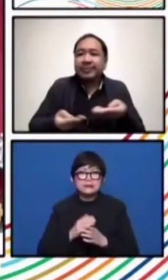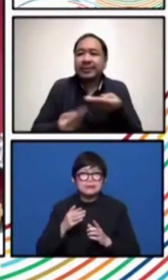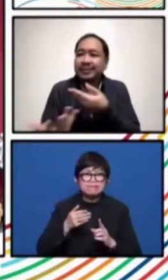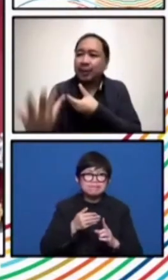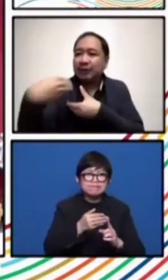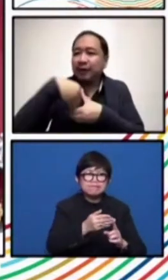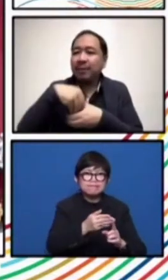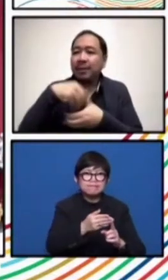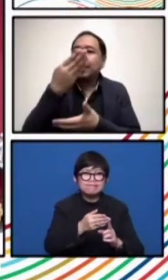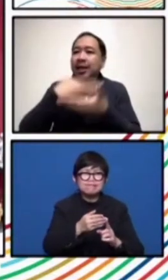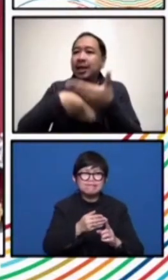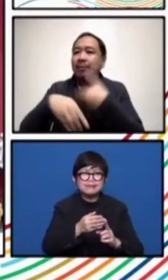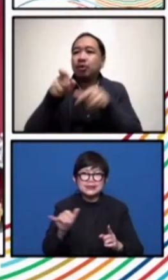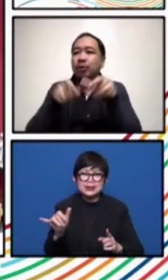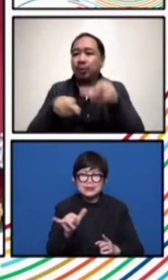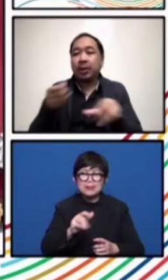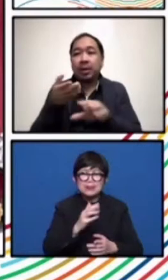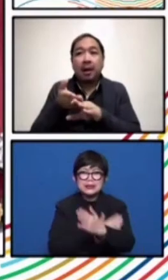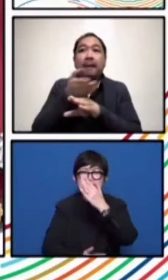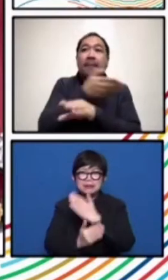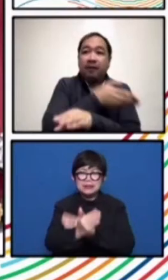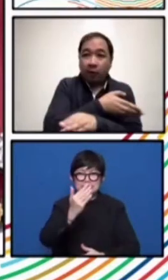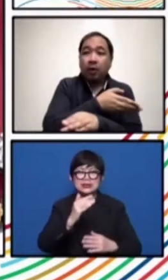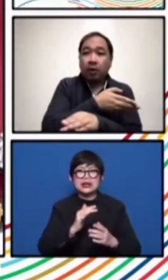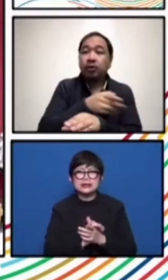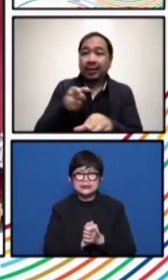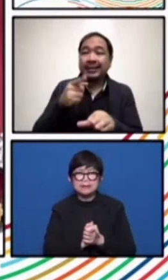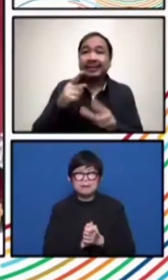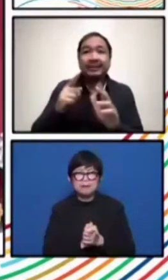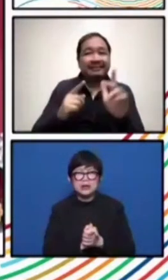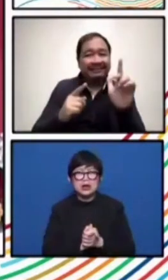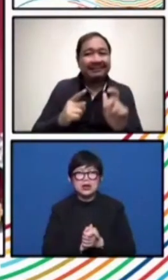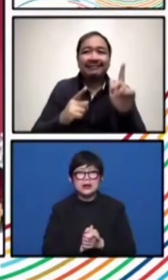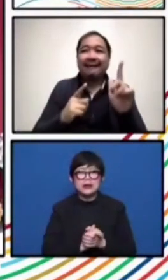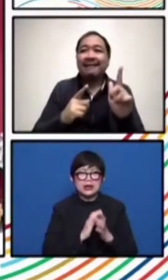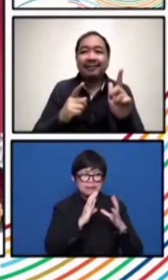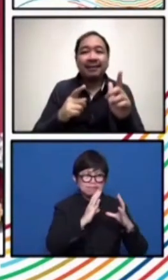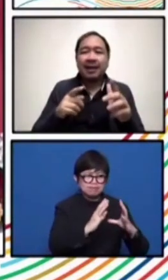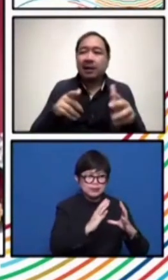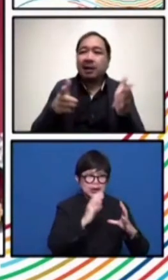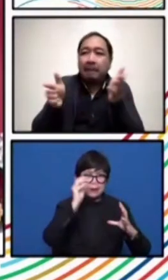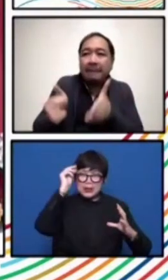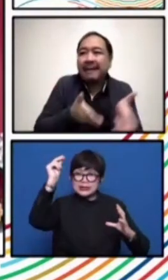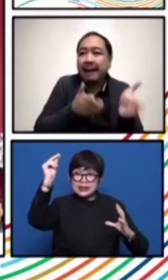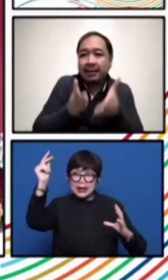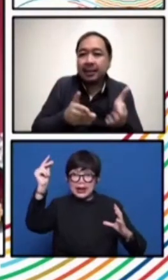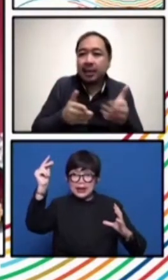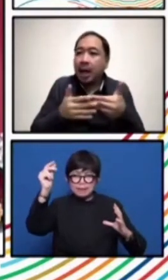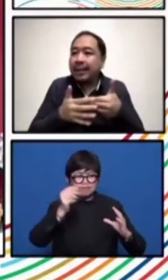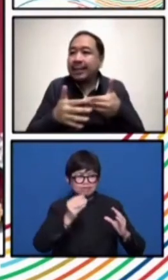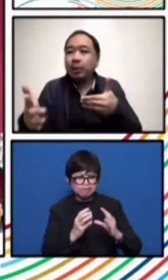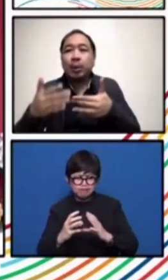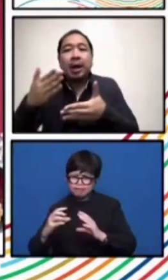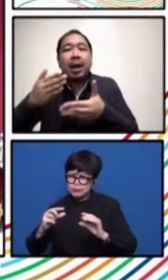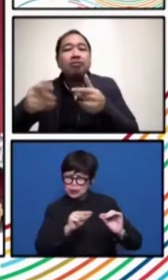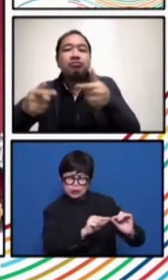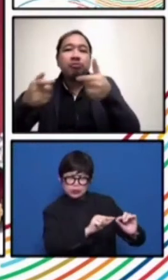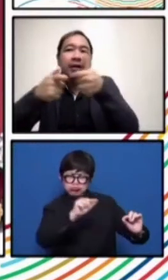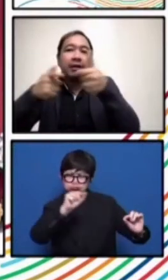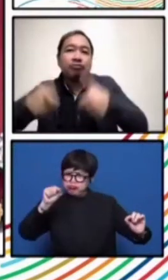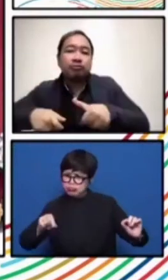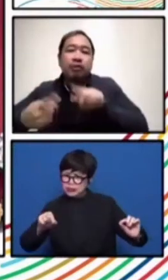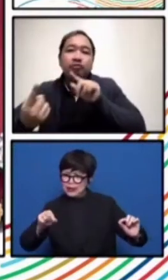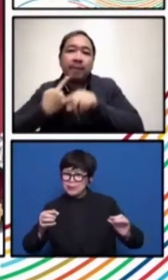early on even from the design stage up to the report writing so very good experience earlier on we were just talking about